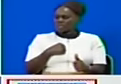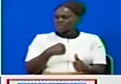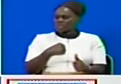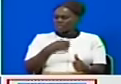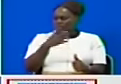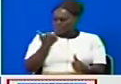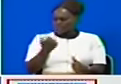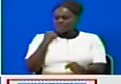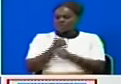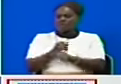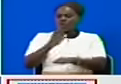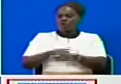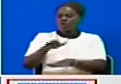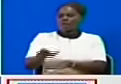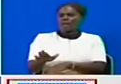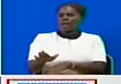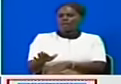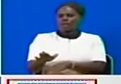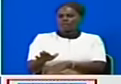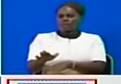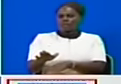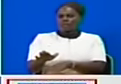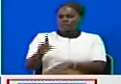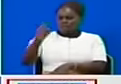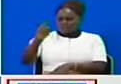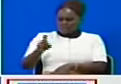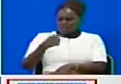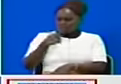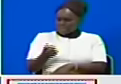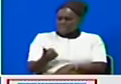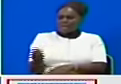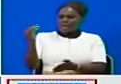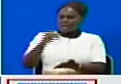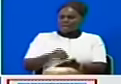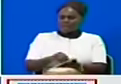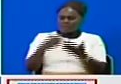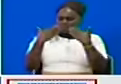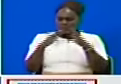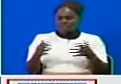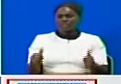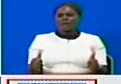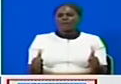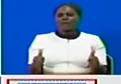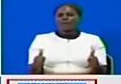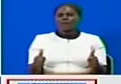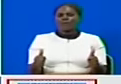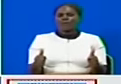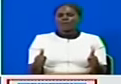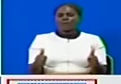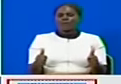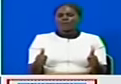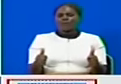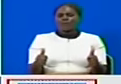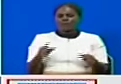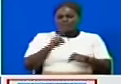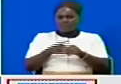do better on that side. It's unfortunate, I must repeat, that we have not concluded this process even as at